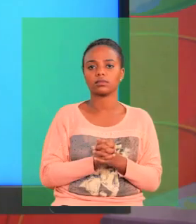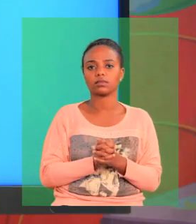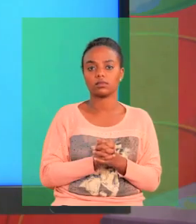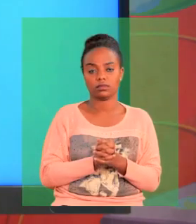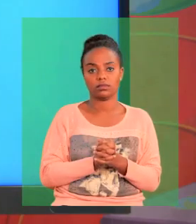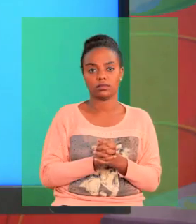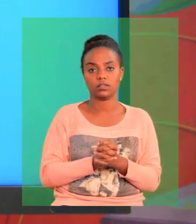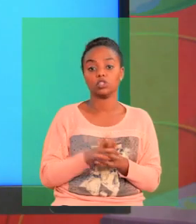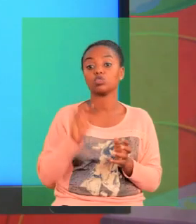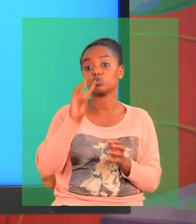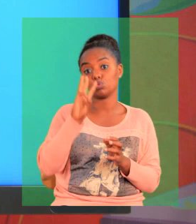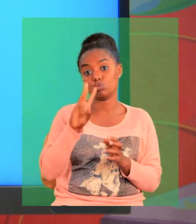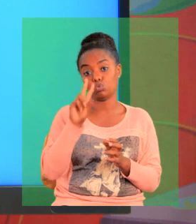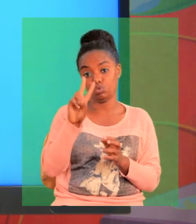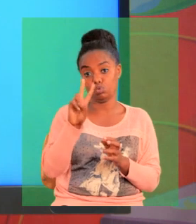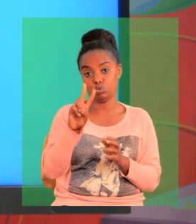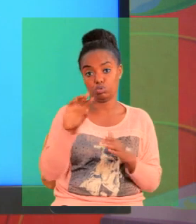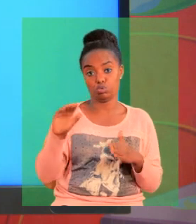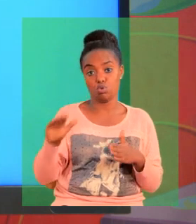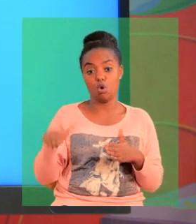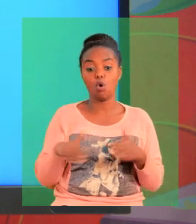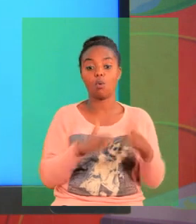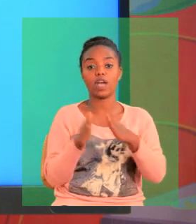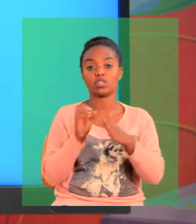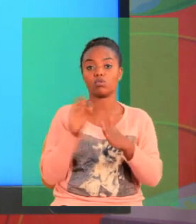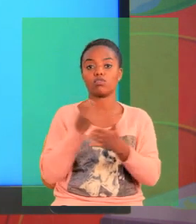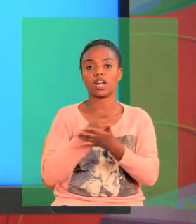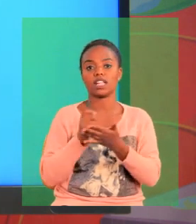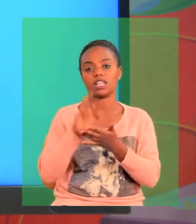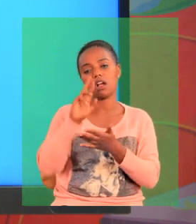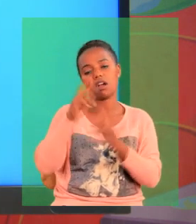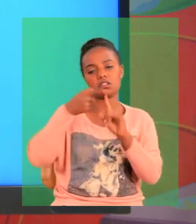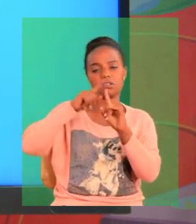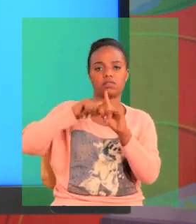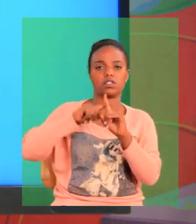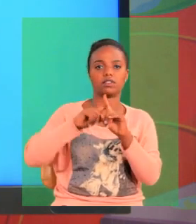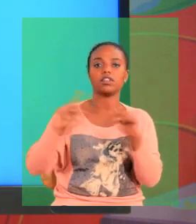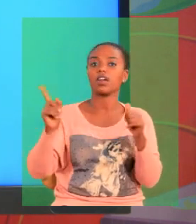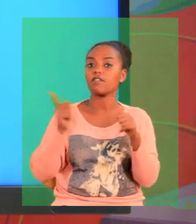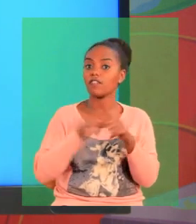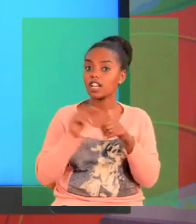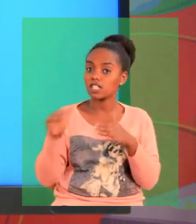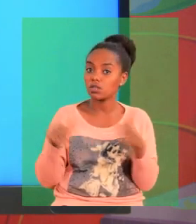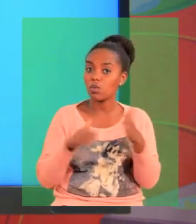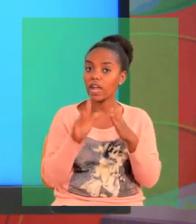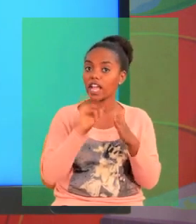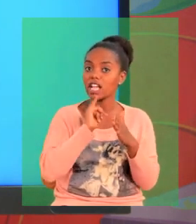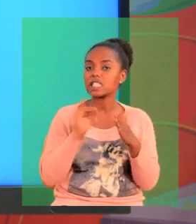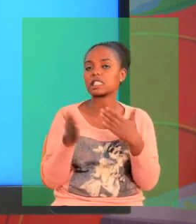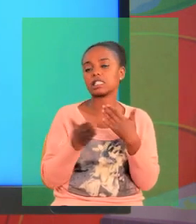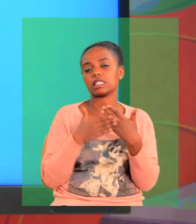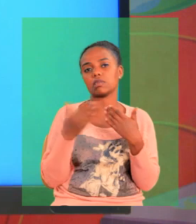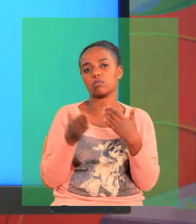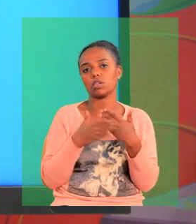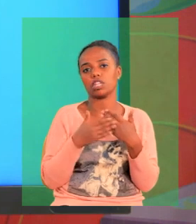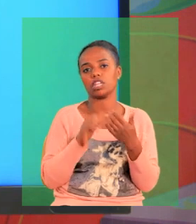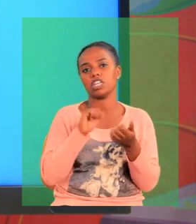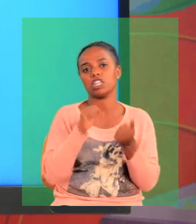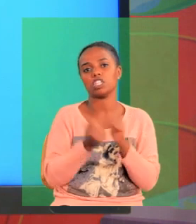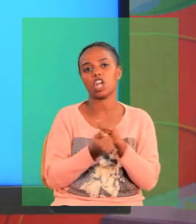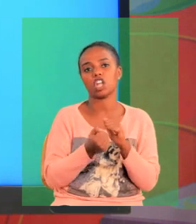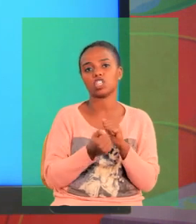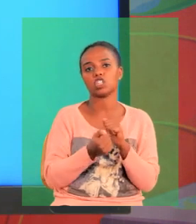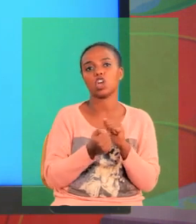we will have two ways of writing R inverse of this relation. The first way is simply change the ordered